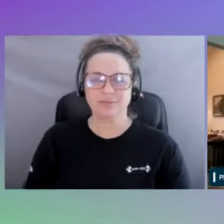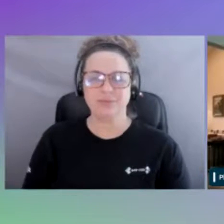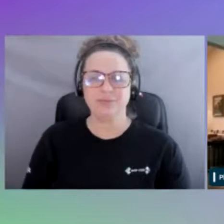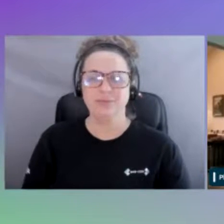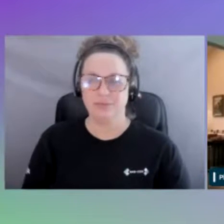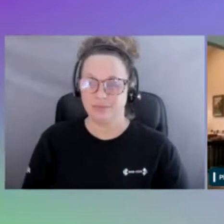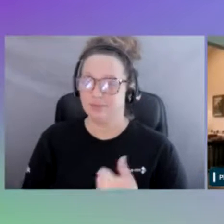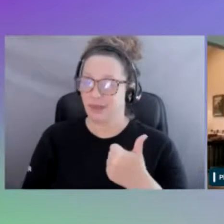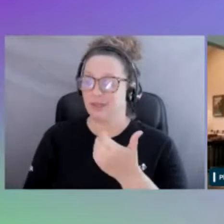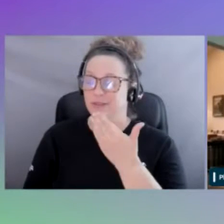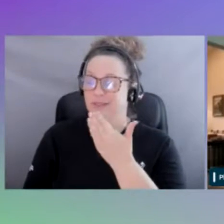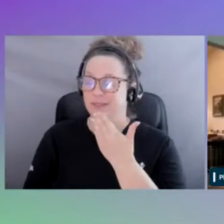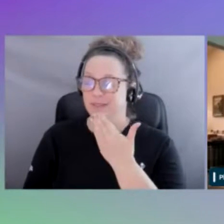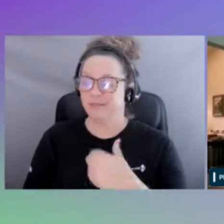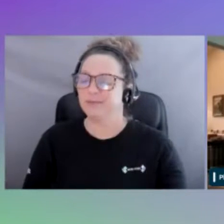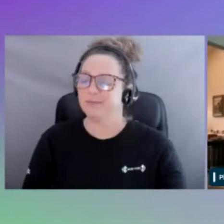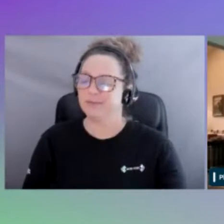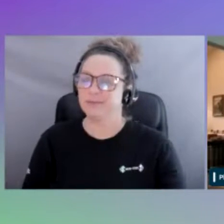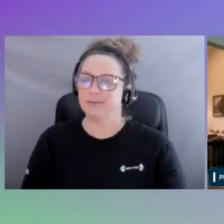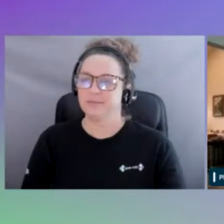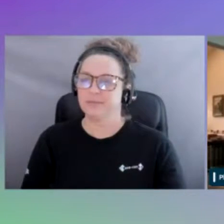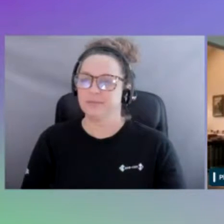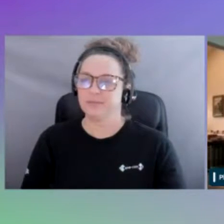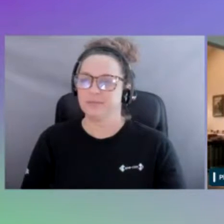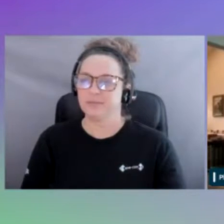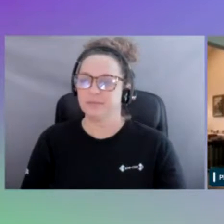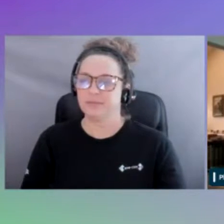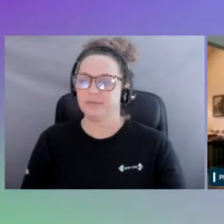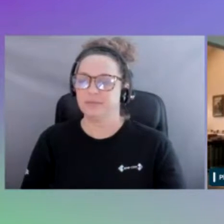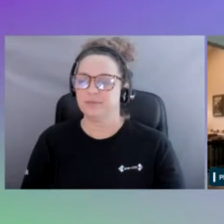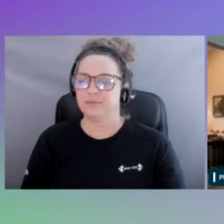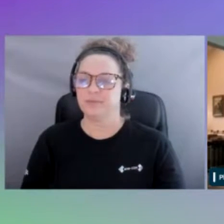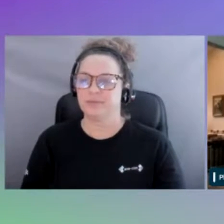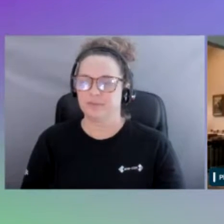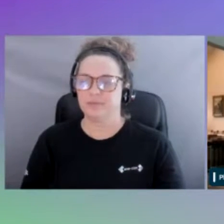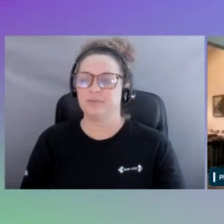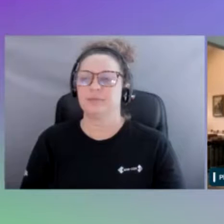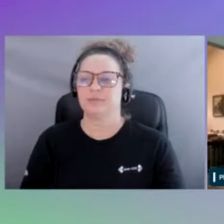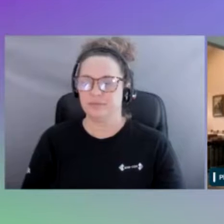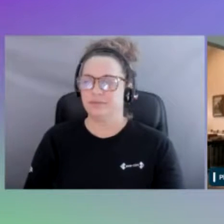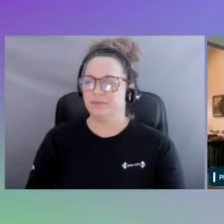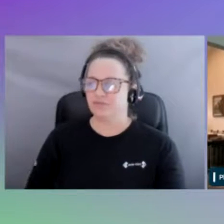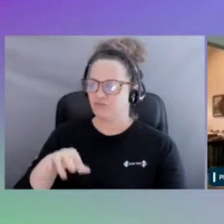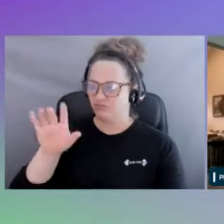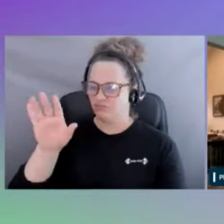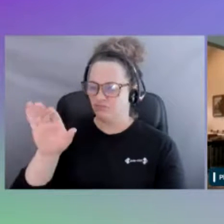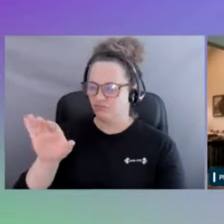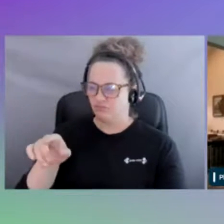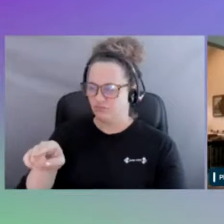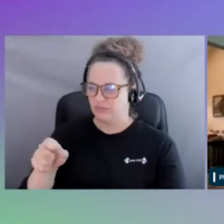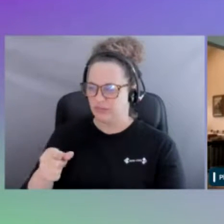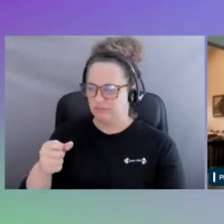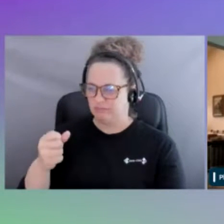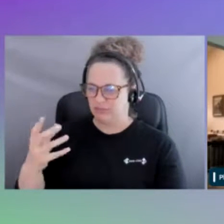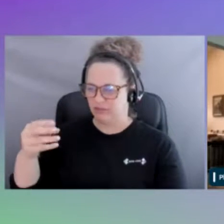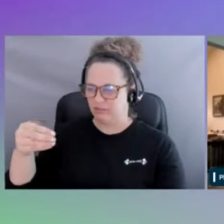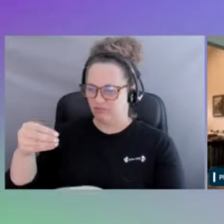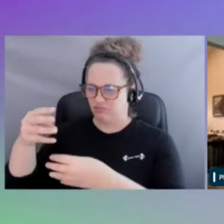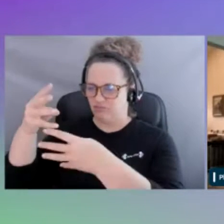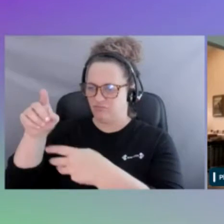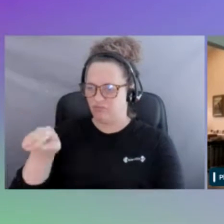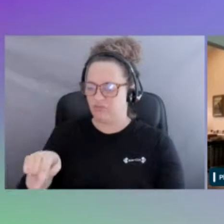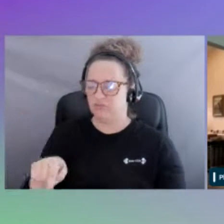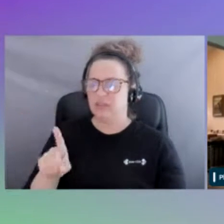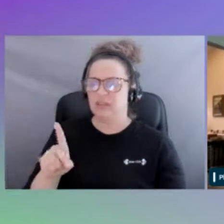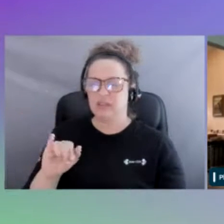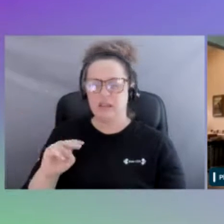Awesome. Thanks, Laila. I'm going to keep going because we still have several on the board here.